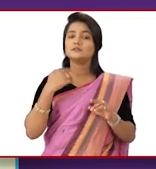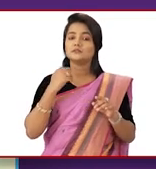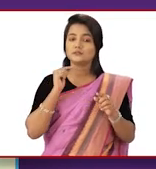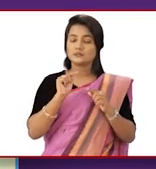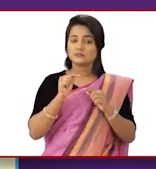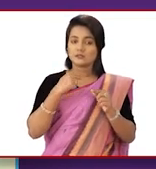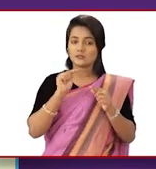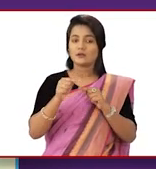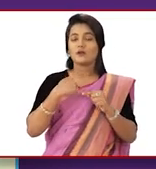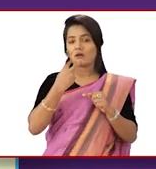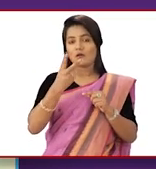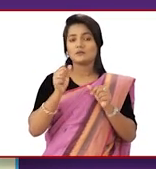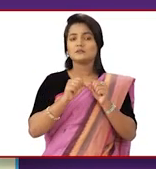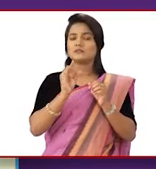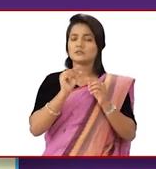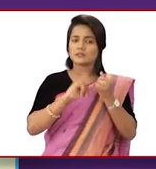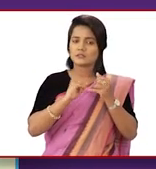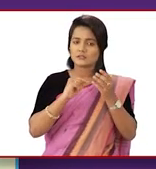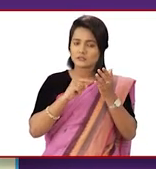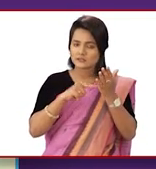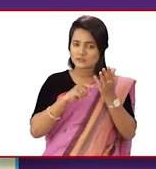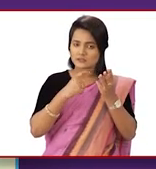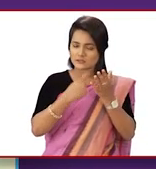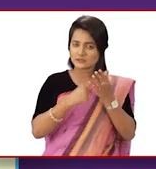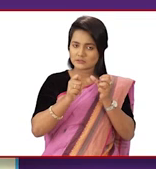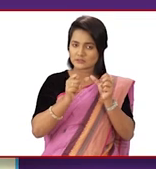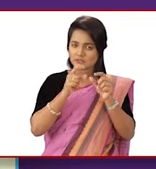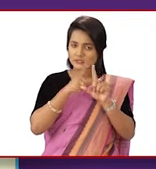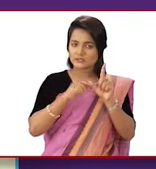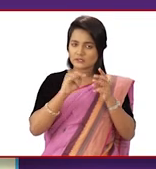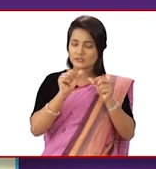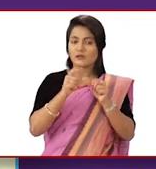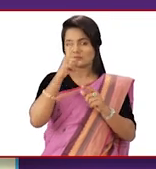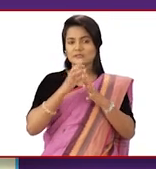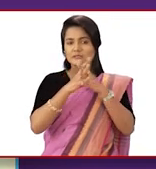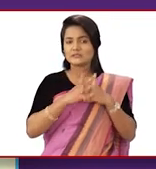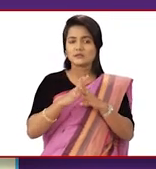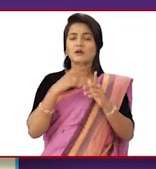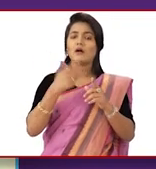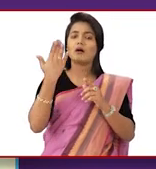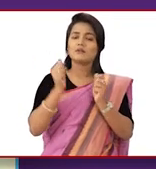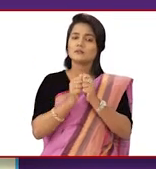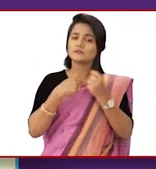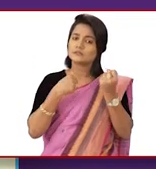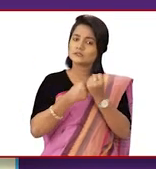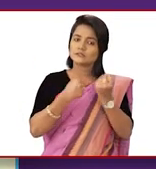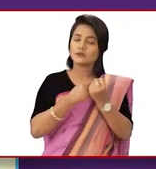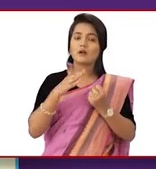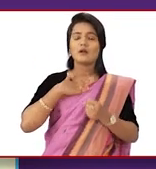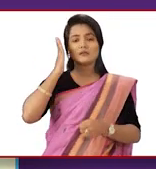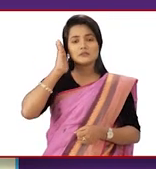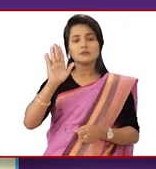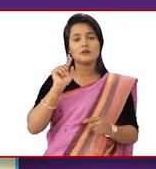I was a stay-home dad for 3 years while my wife went to college. And every time we had a kid, I actually quit my job. I'm the one who quit the job and stayed